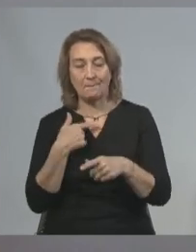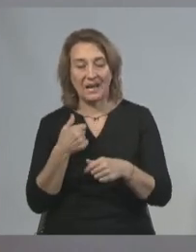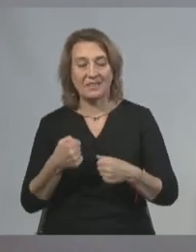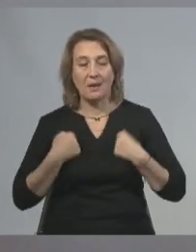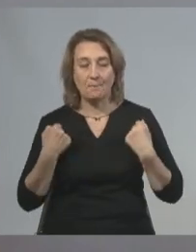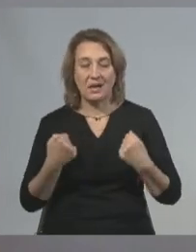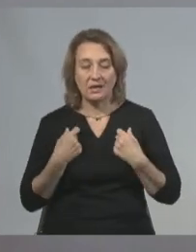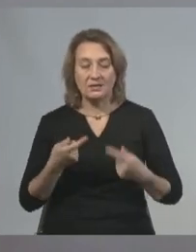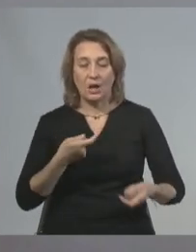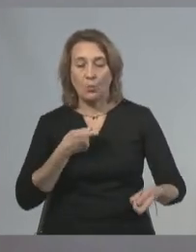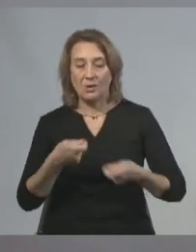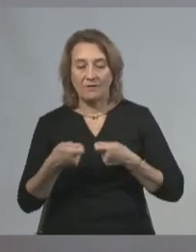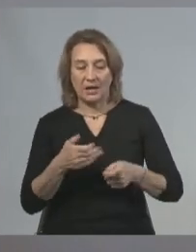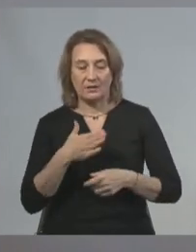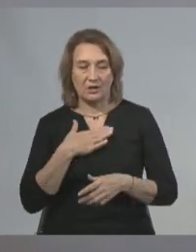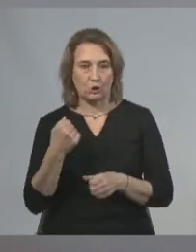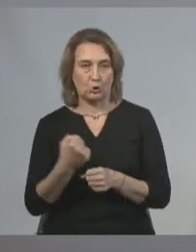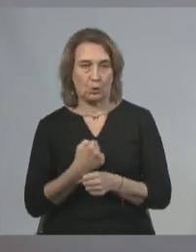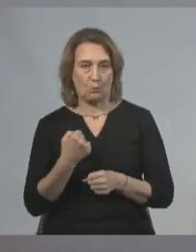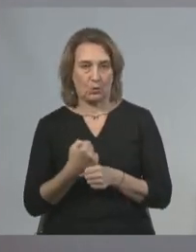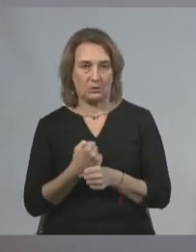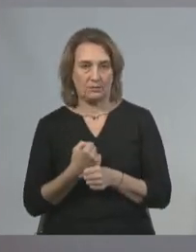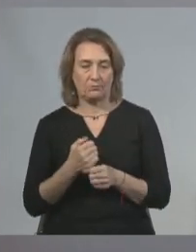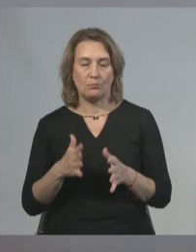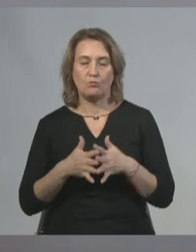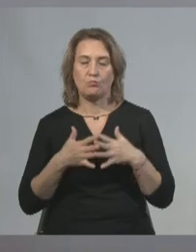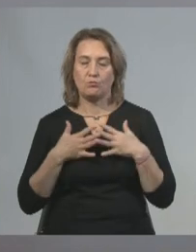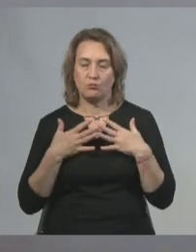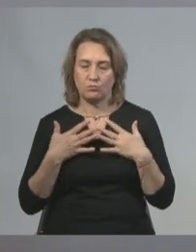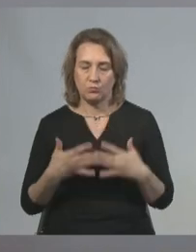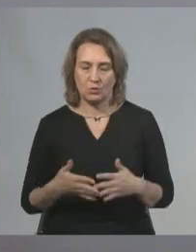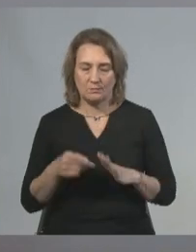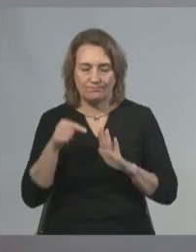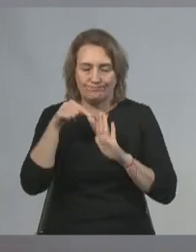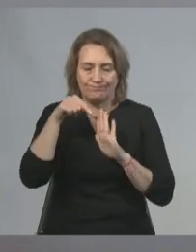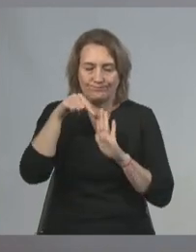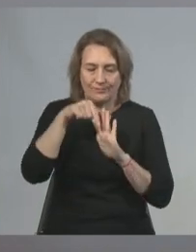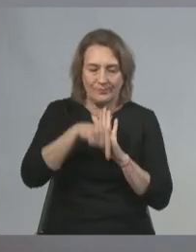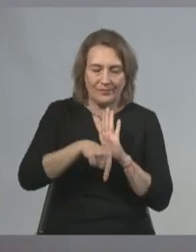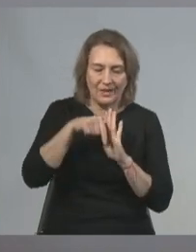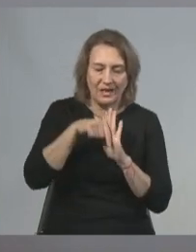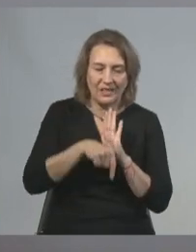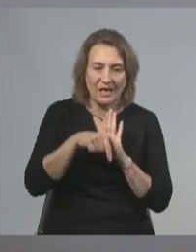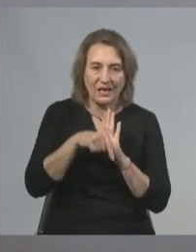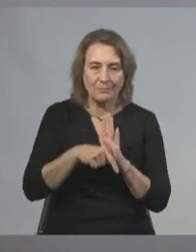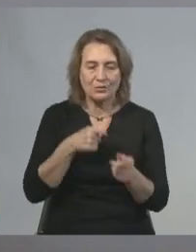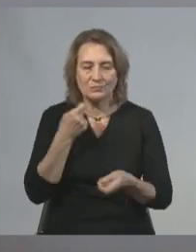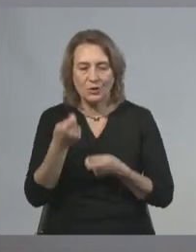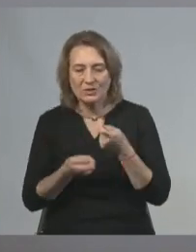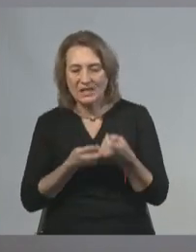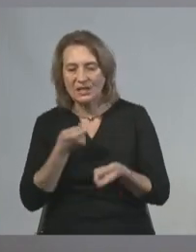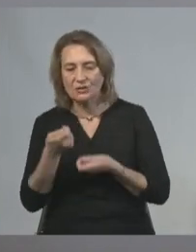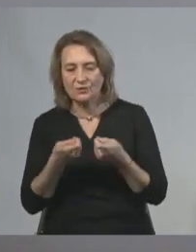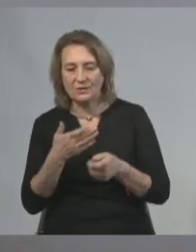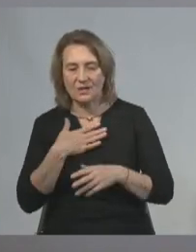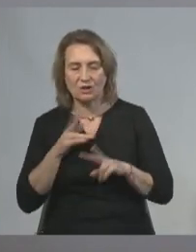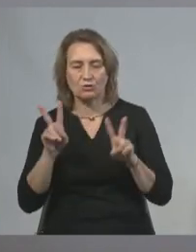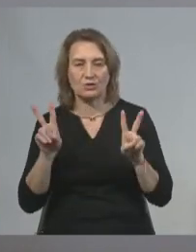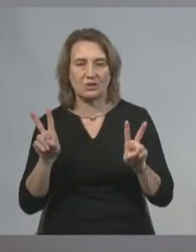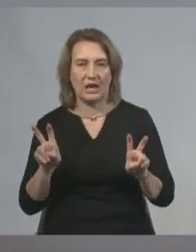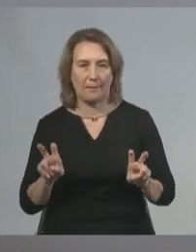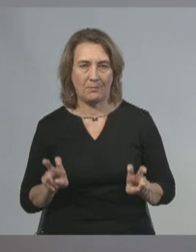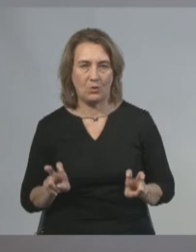more reporting in that more researching about topic and puts that into a broader context